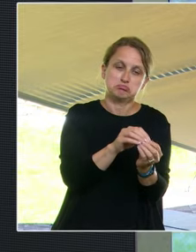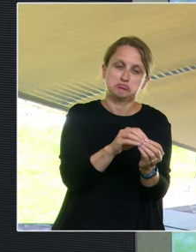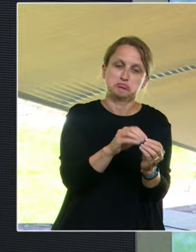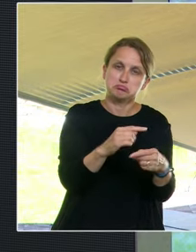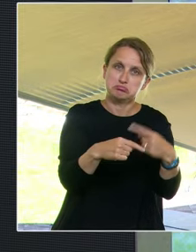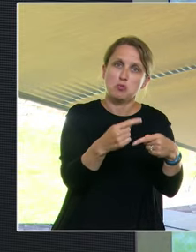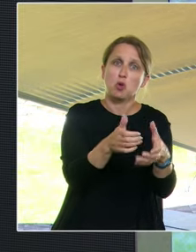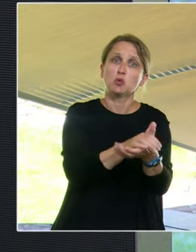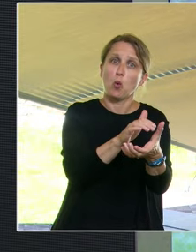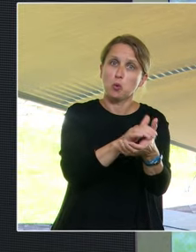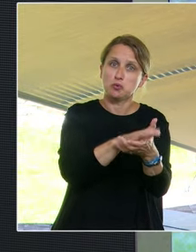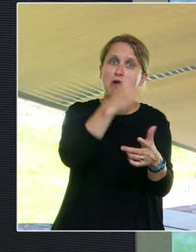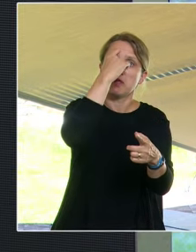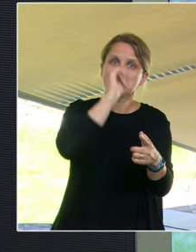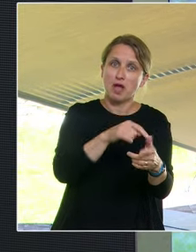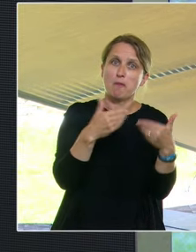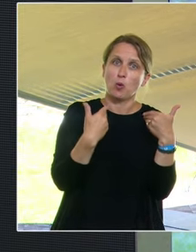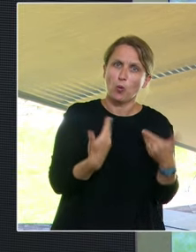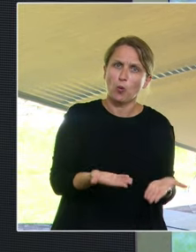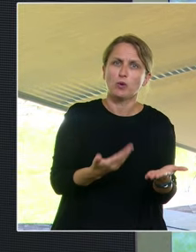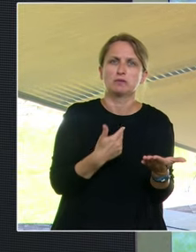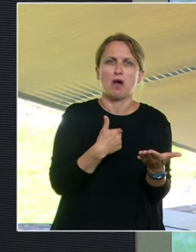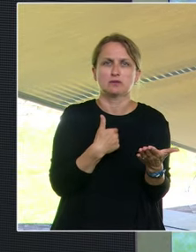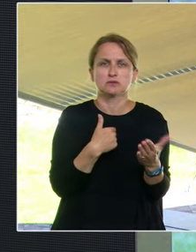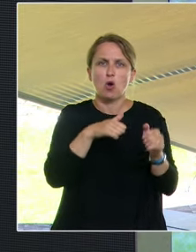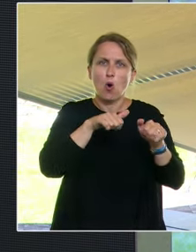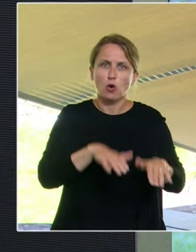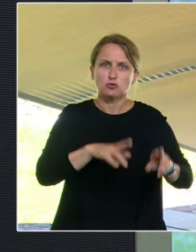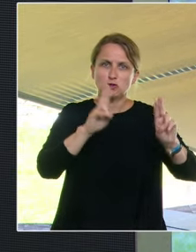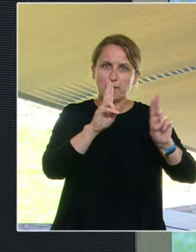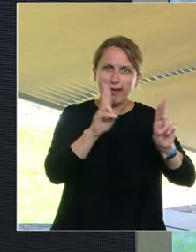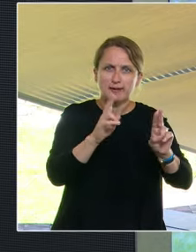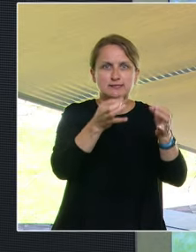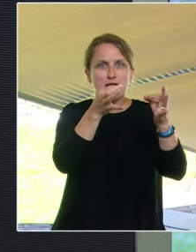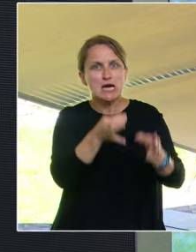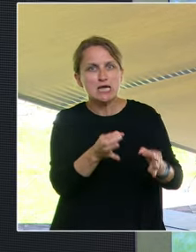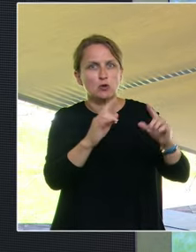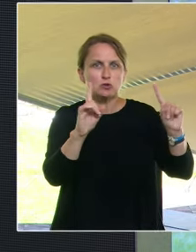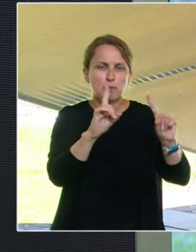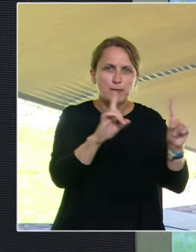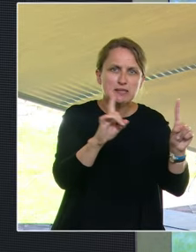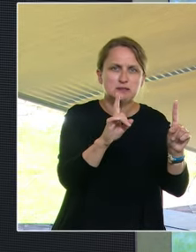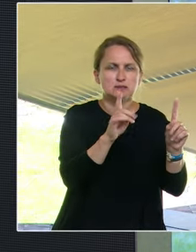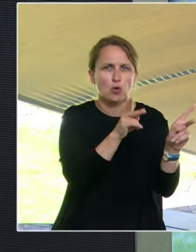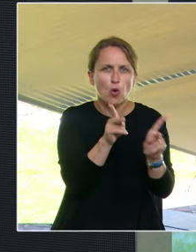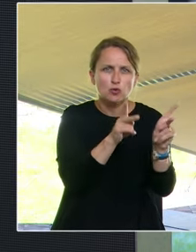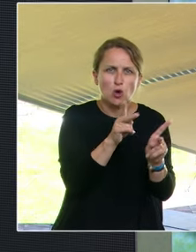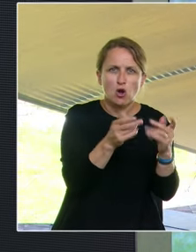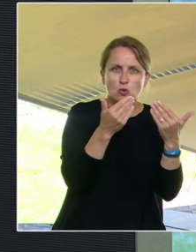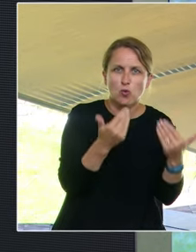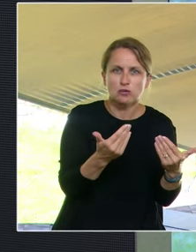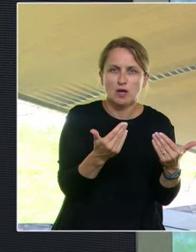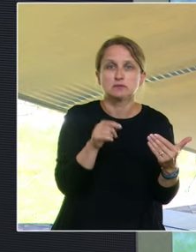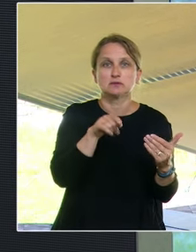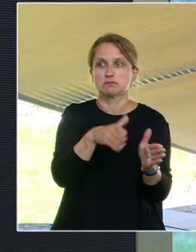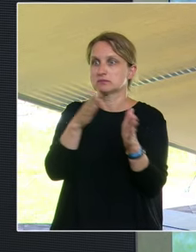in culture and creative business. We have forms of authority based on seniority or expertise and so forth. And then there is the whole other